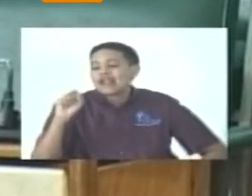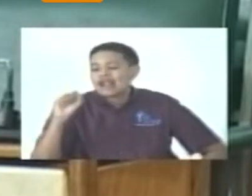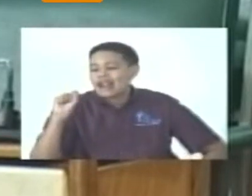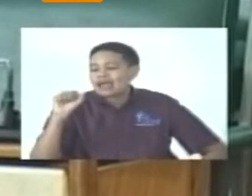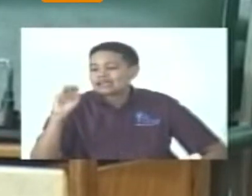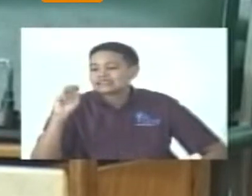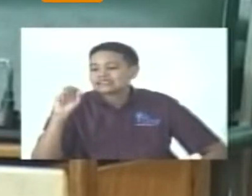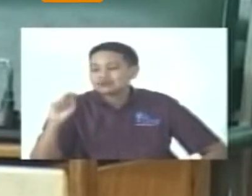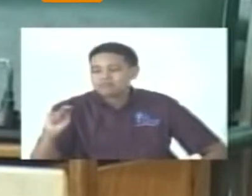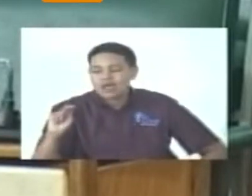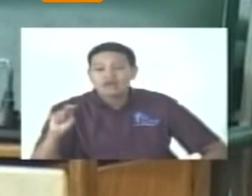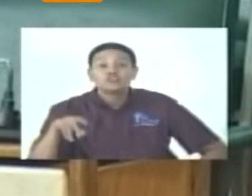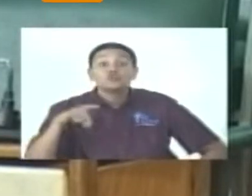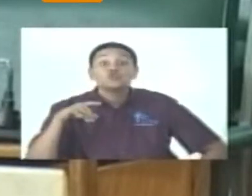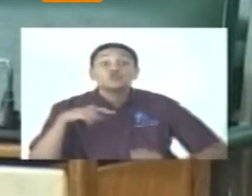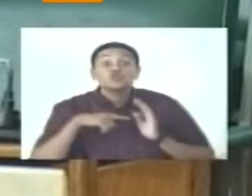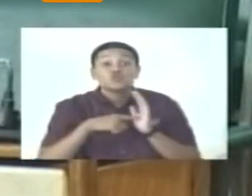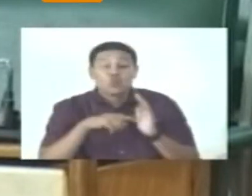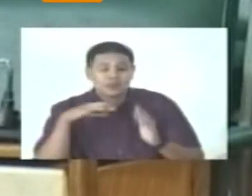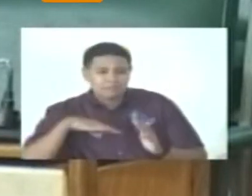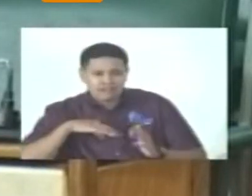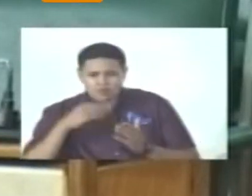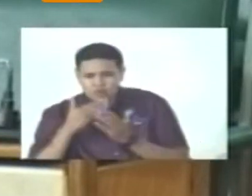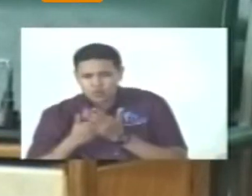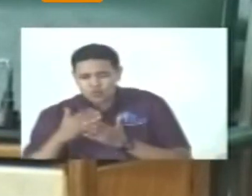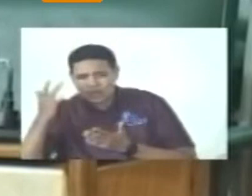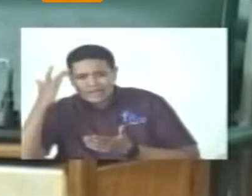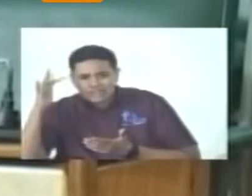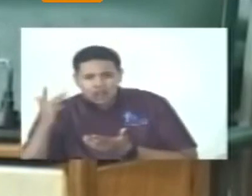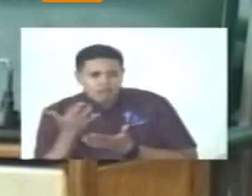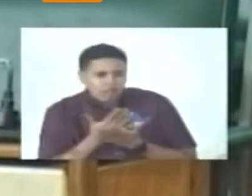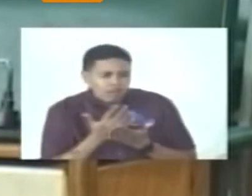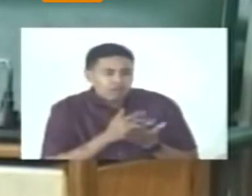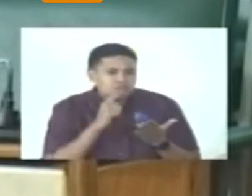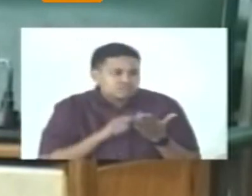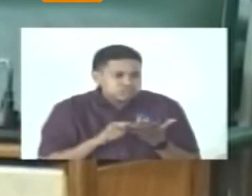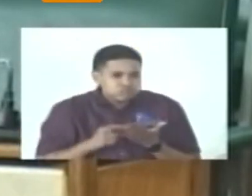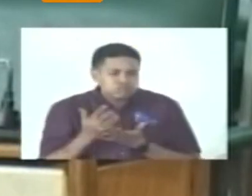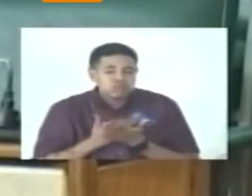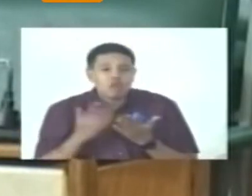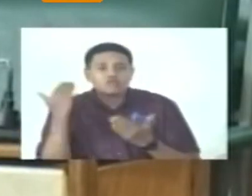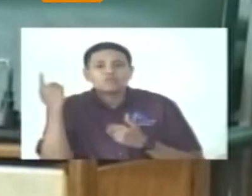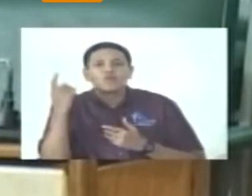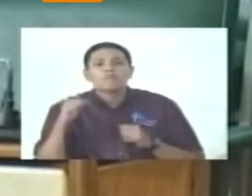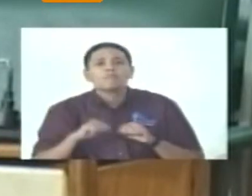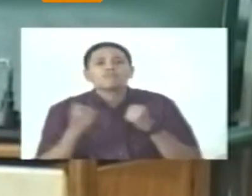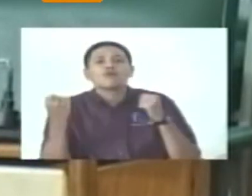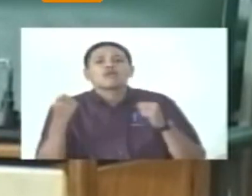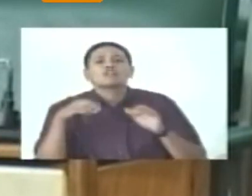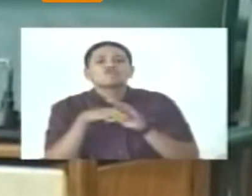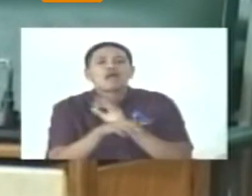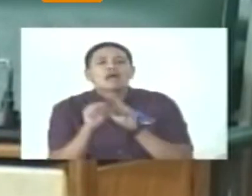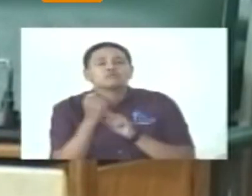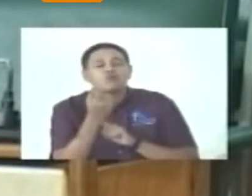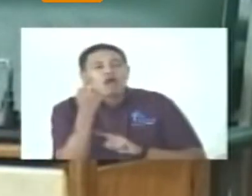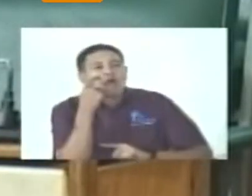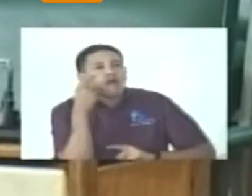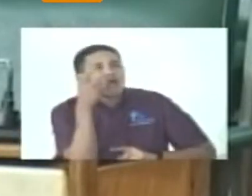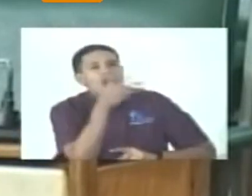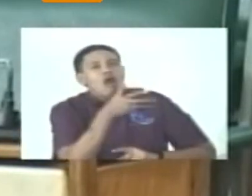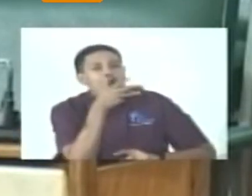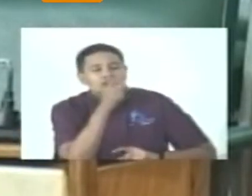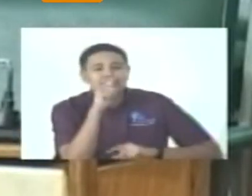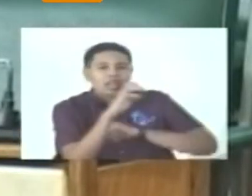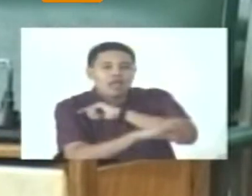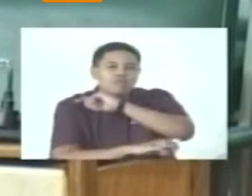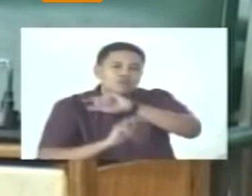significant detective and intelligence work, and it's something that we hope to help to break the crime situation in St. Catherine that has long bedeviled this country, Mr.